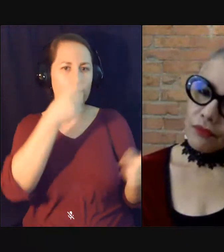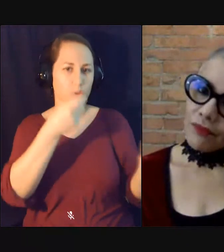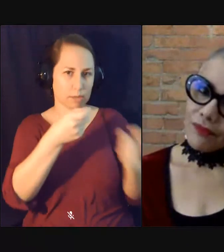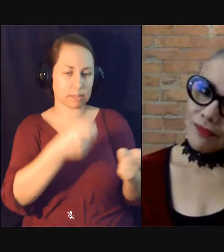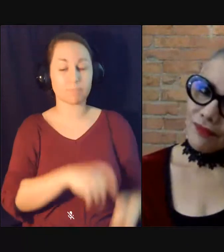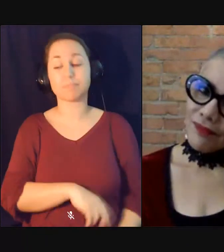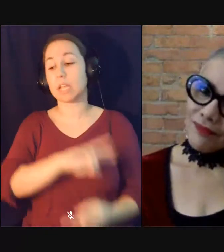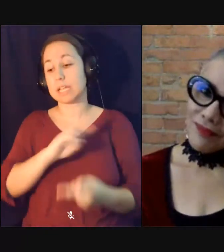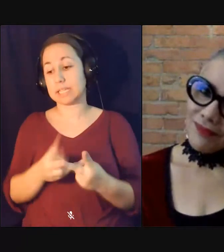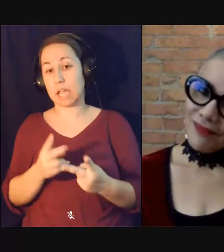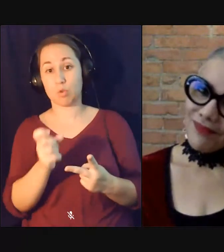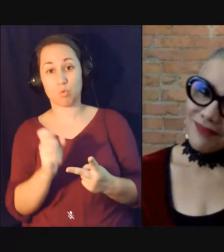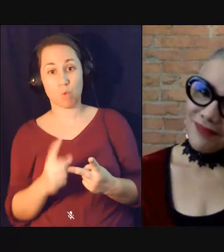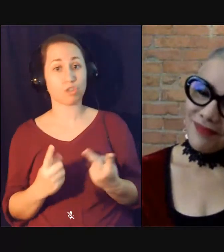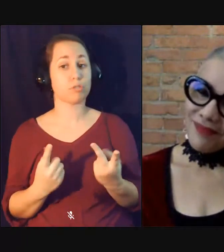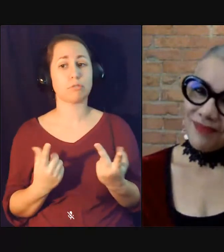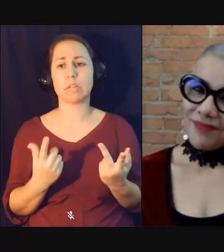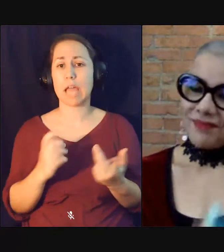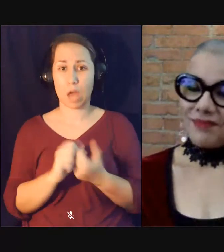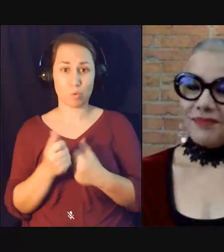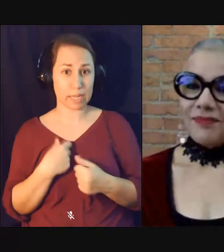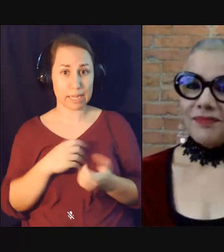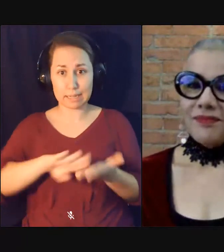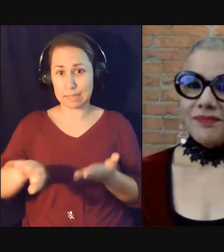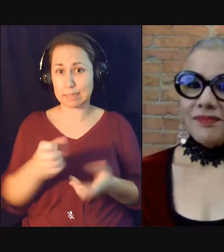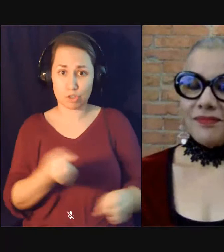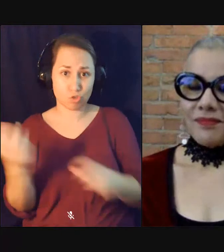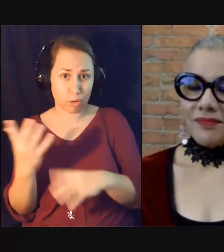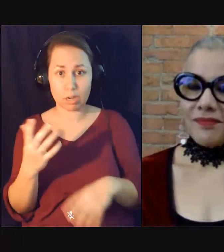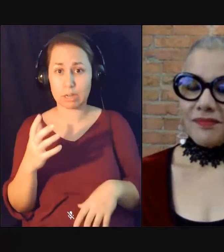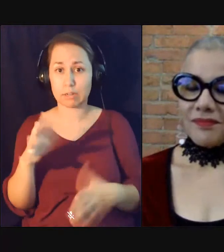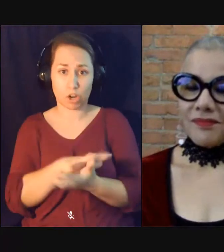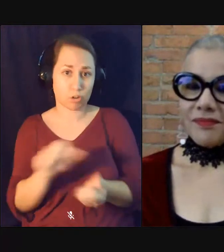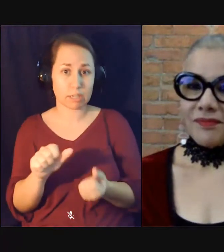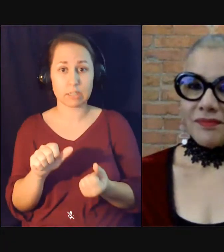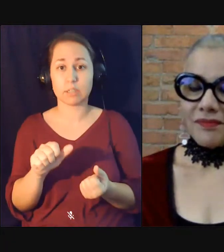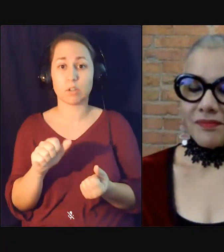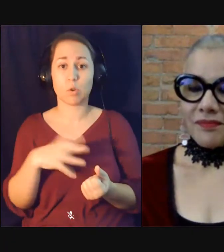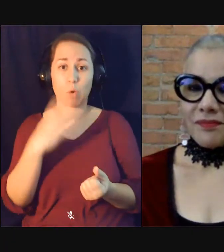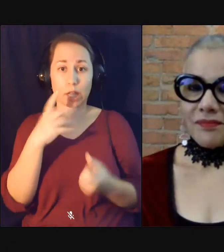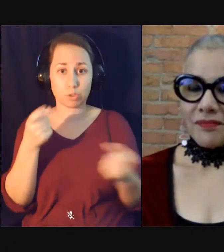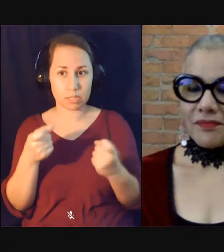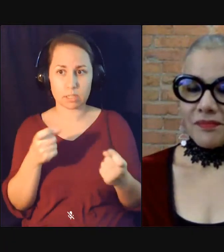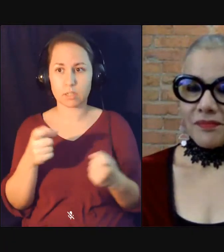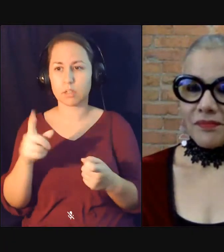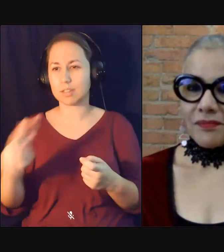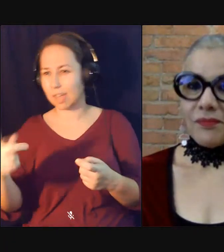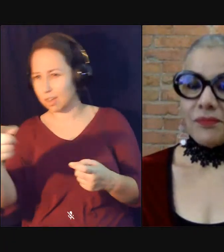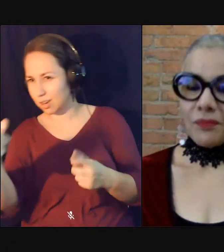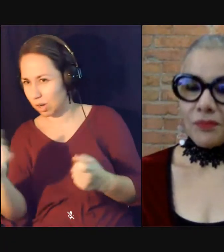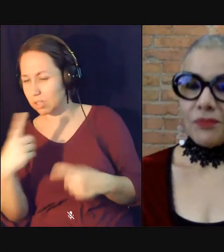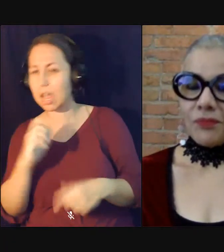question, how do we eradicate white supremacy? And I think I saw an awesome question, which is how can people get started contributing to intel gathering in their